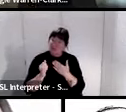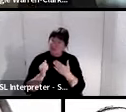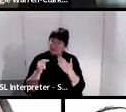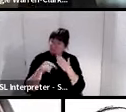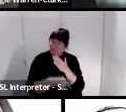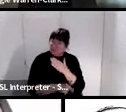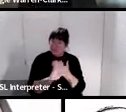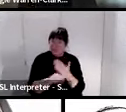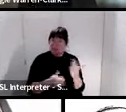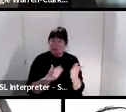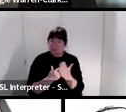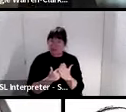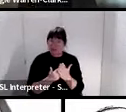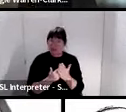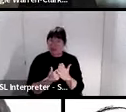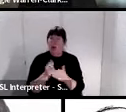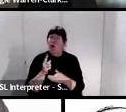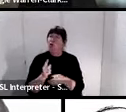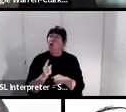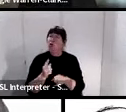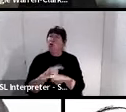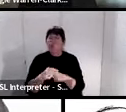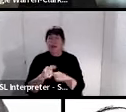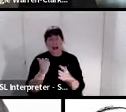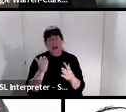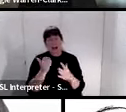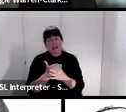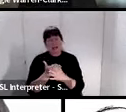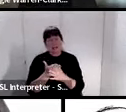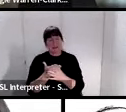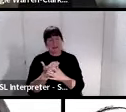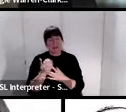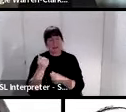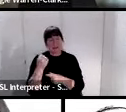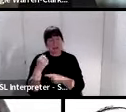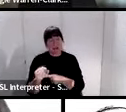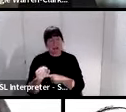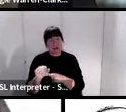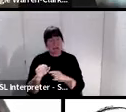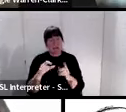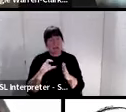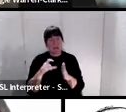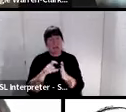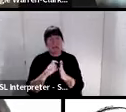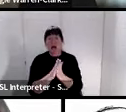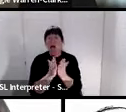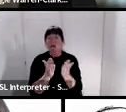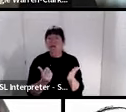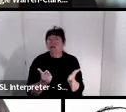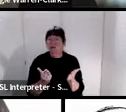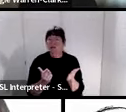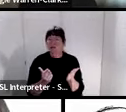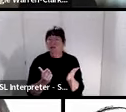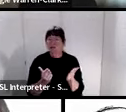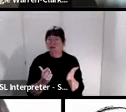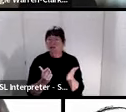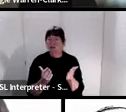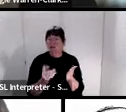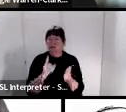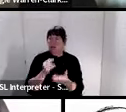talk about access denied diaries, and I just wonder if you could talk a little bit more about that and how you're sharing that